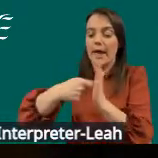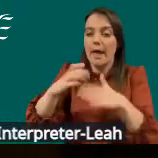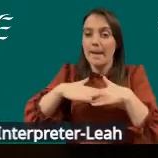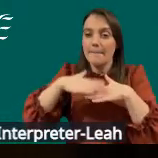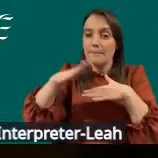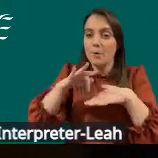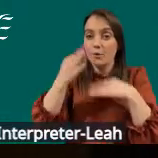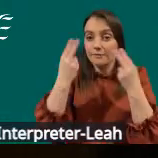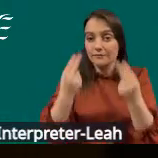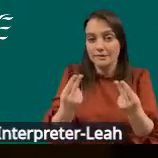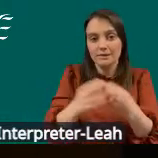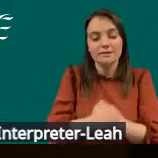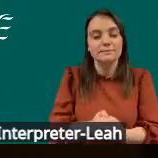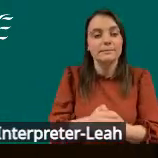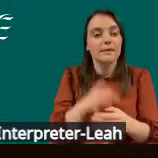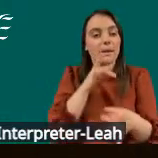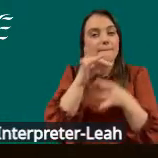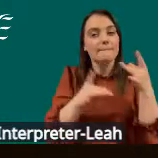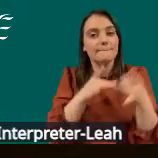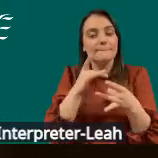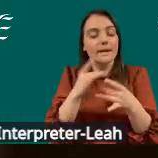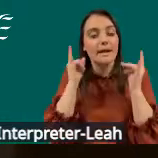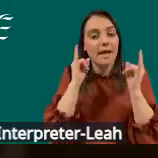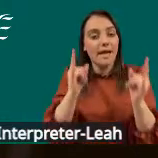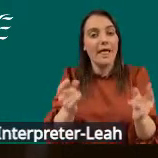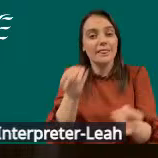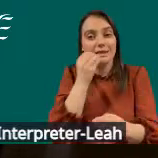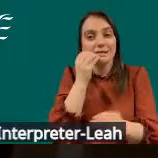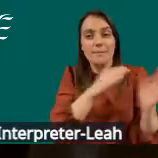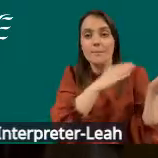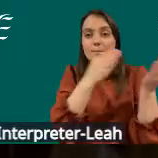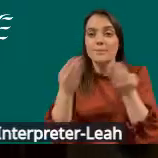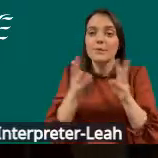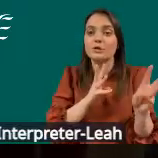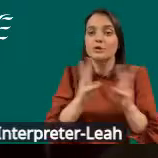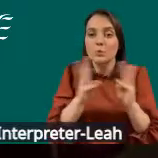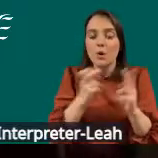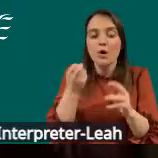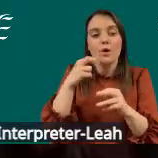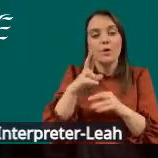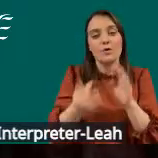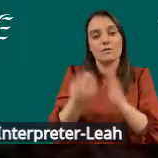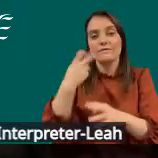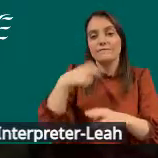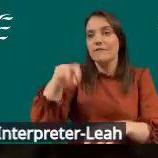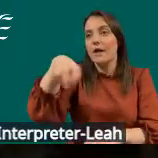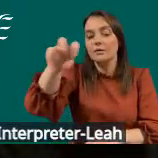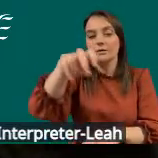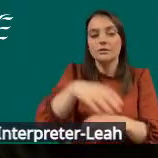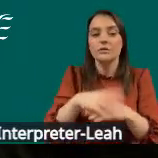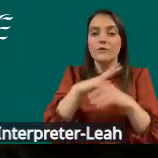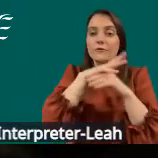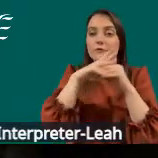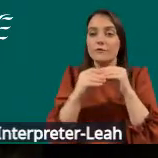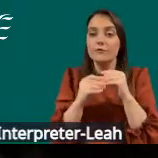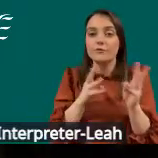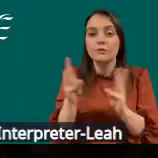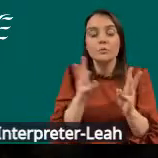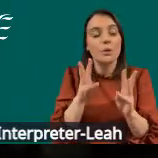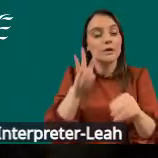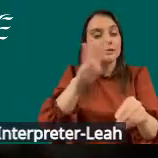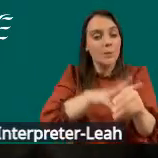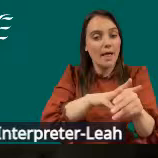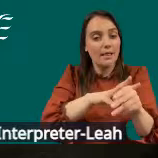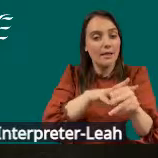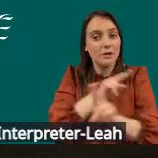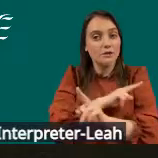Make healthy snacks something that you take with you to work, or if you're out and about. Fruit works well. And then don't